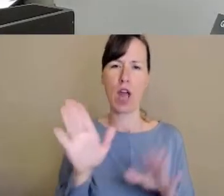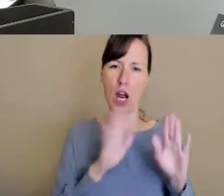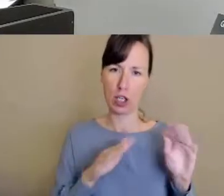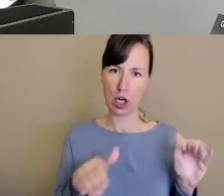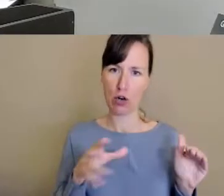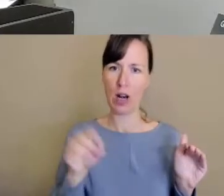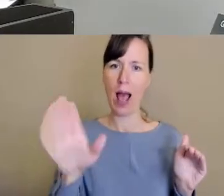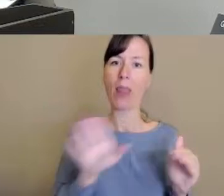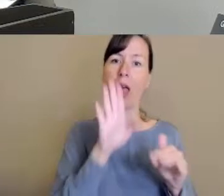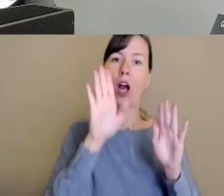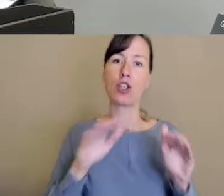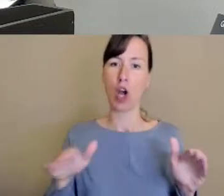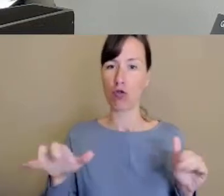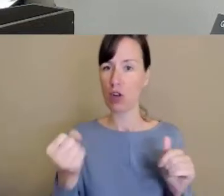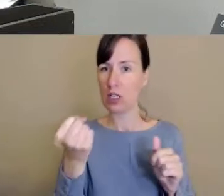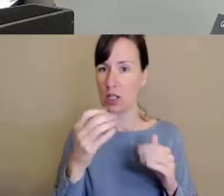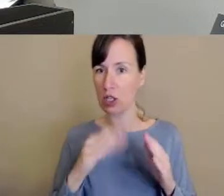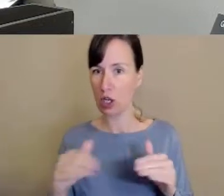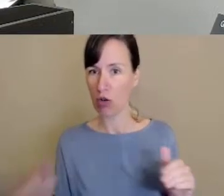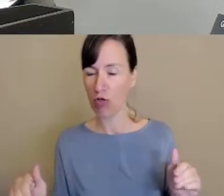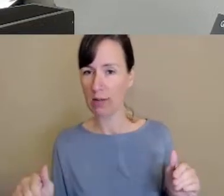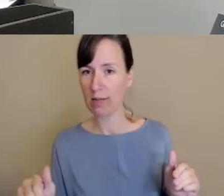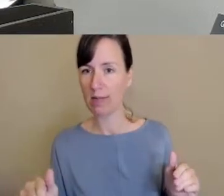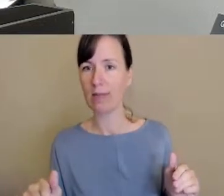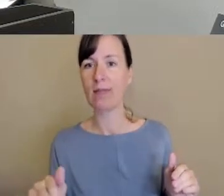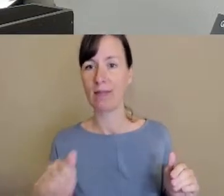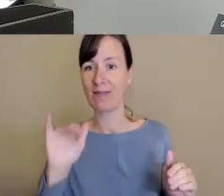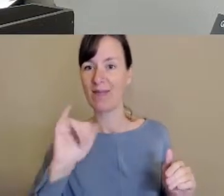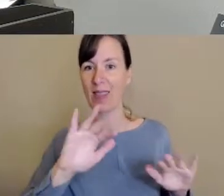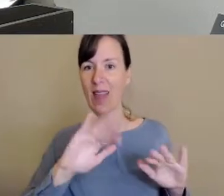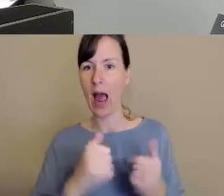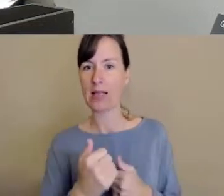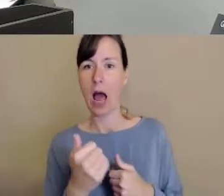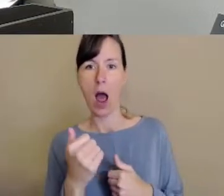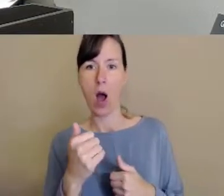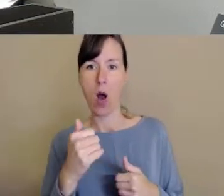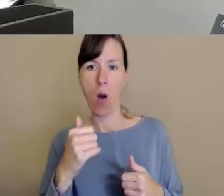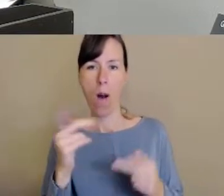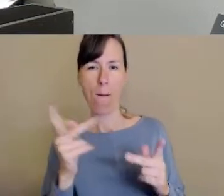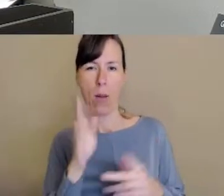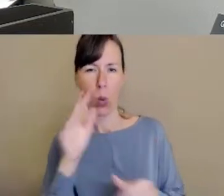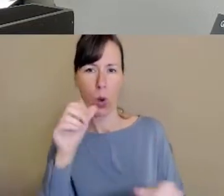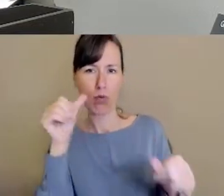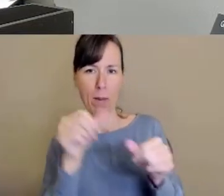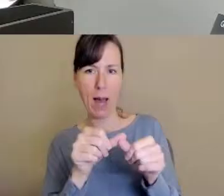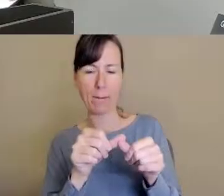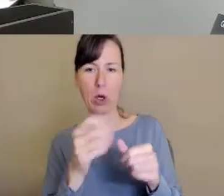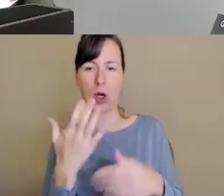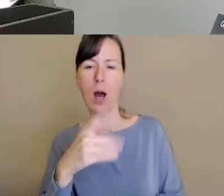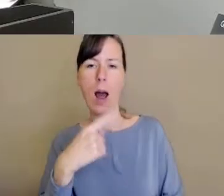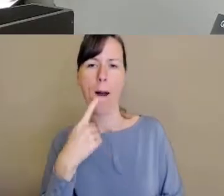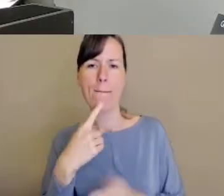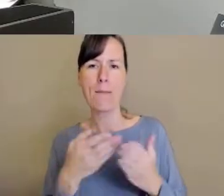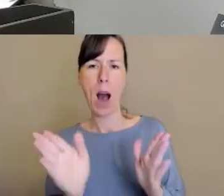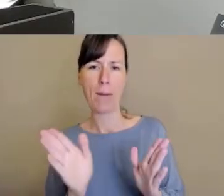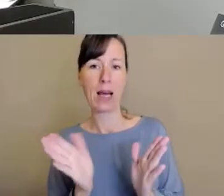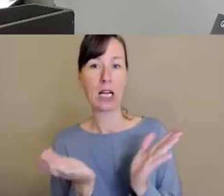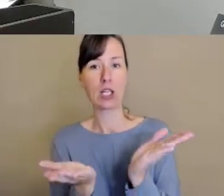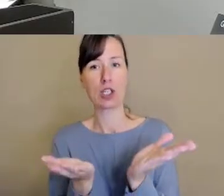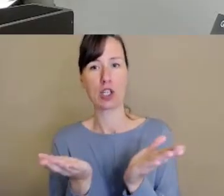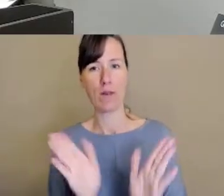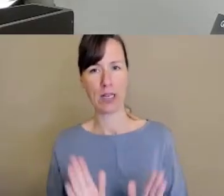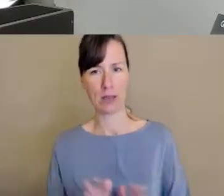the best of our public servants will be remembered. This is a simple opportunity for our town